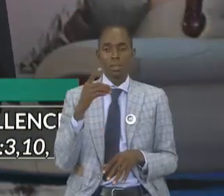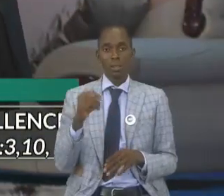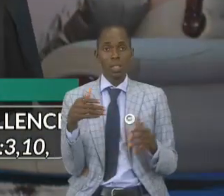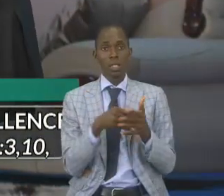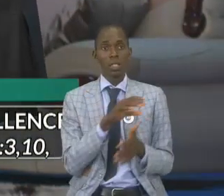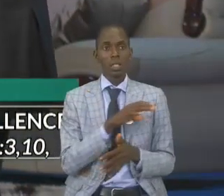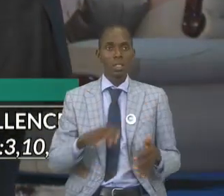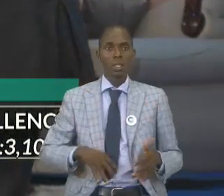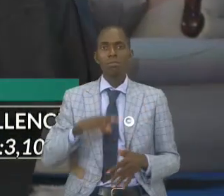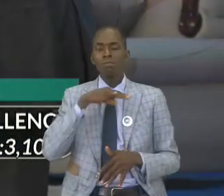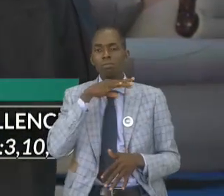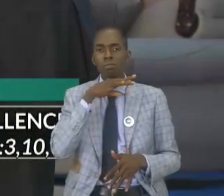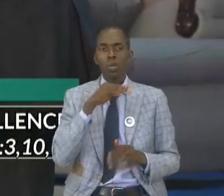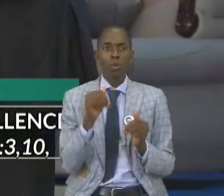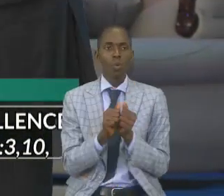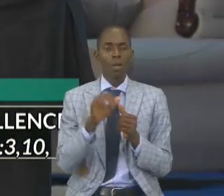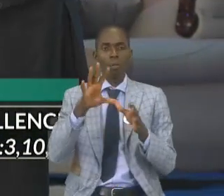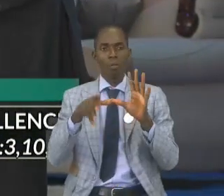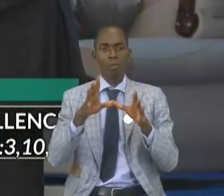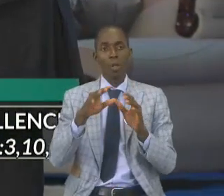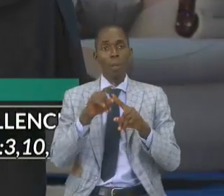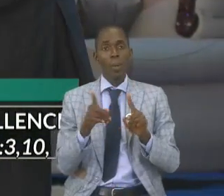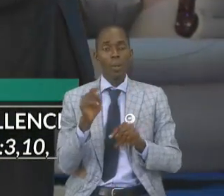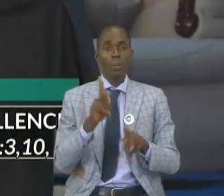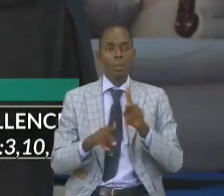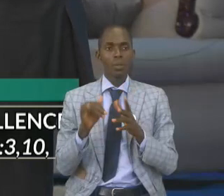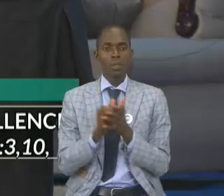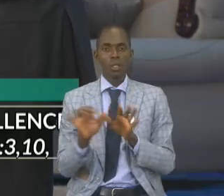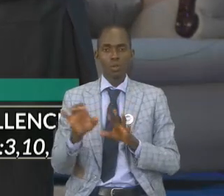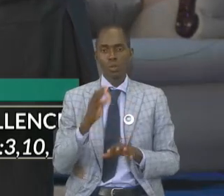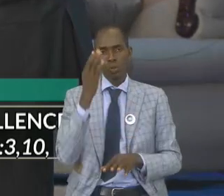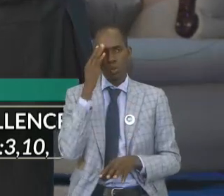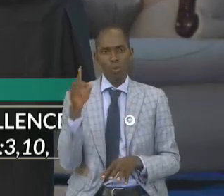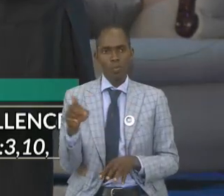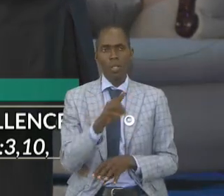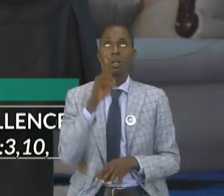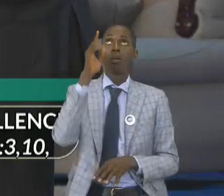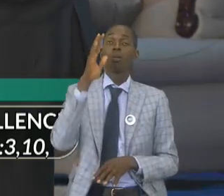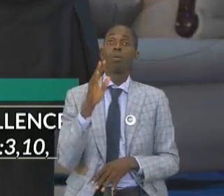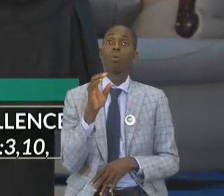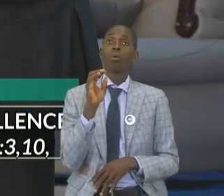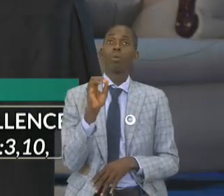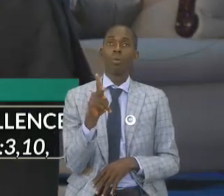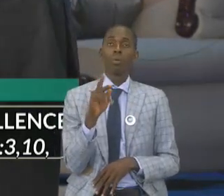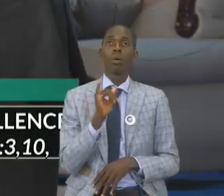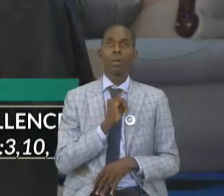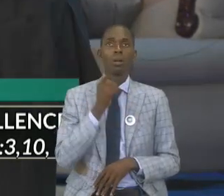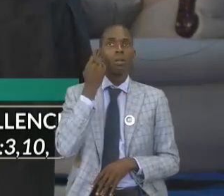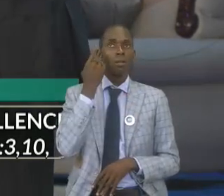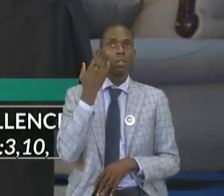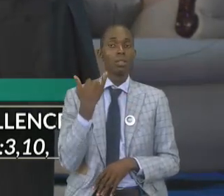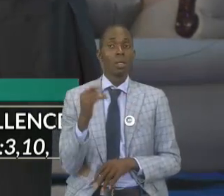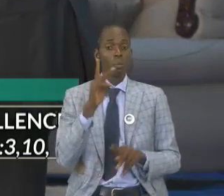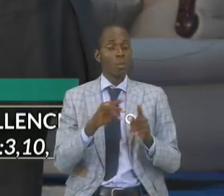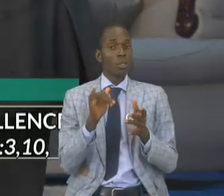with flatteries. But the people that do know their God, oh no, I understand now. The people that